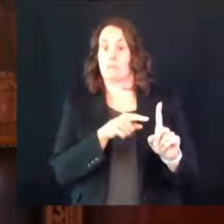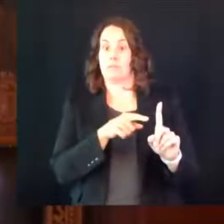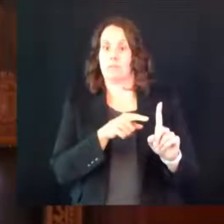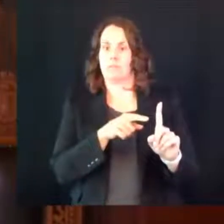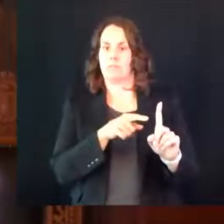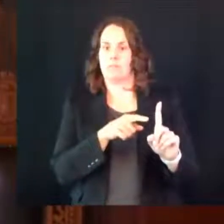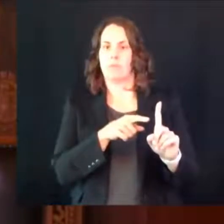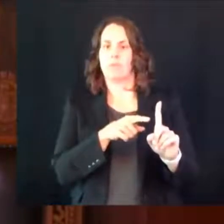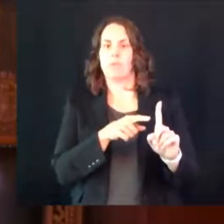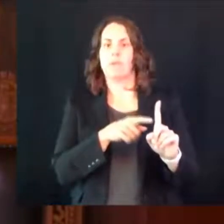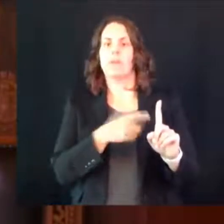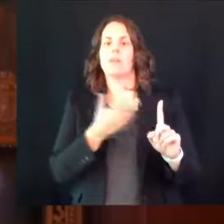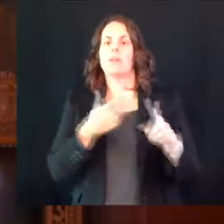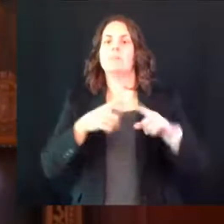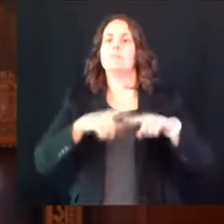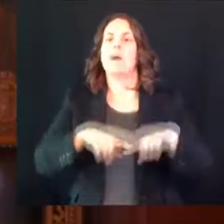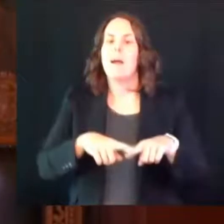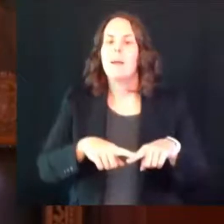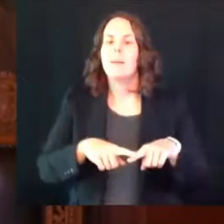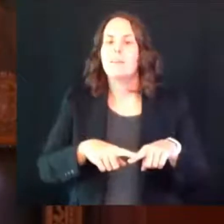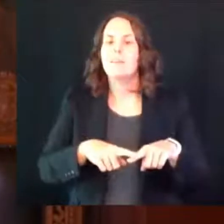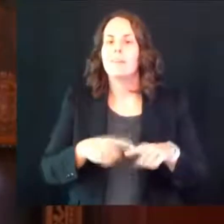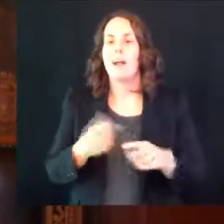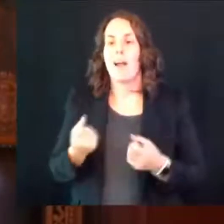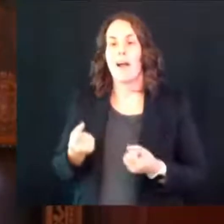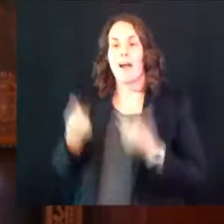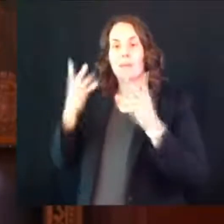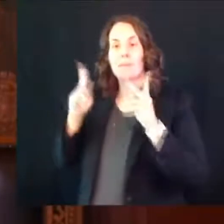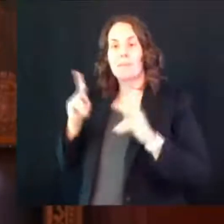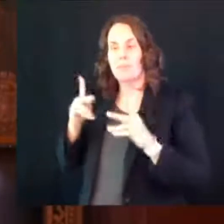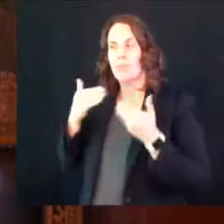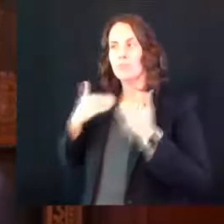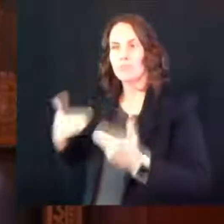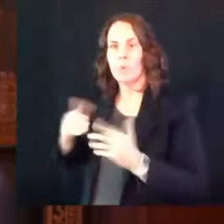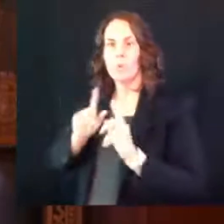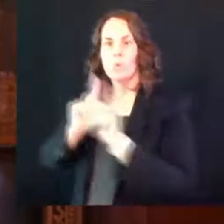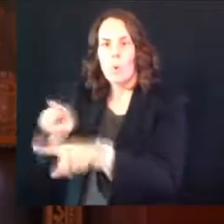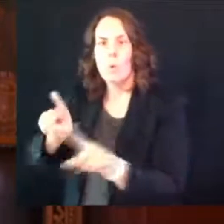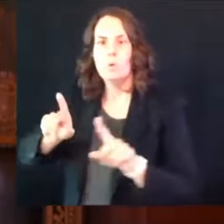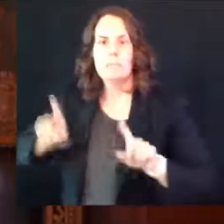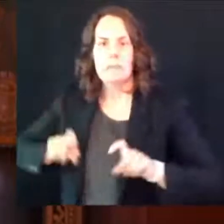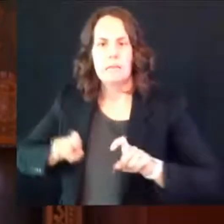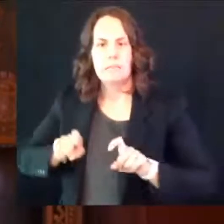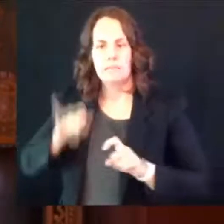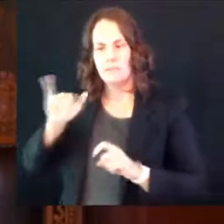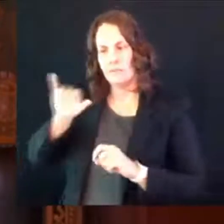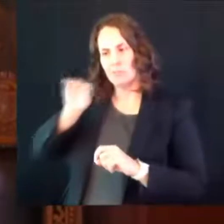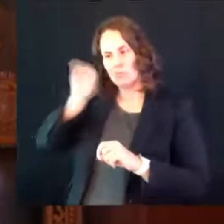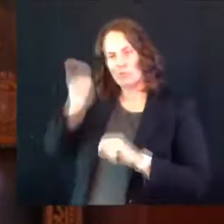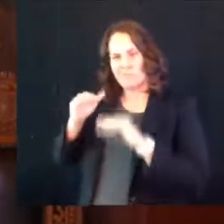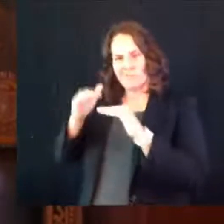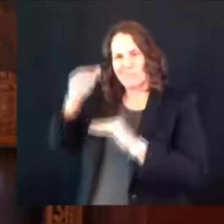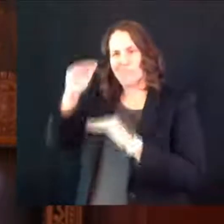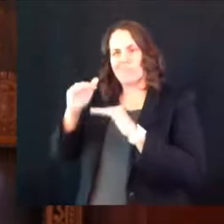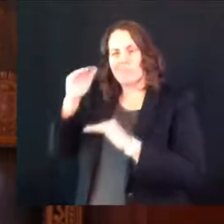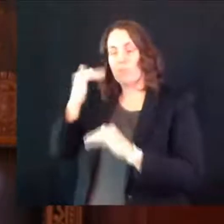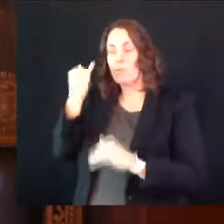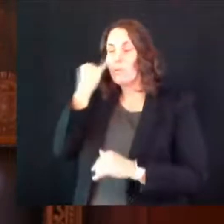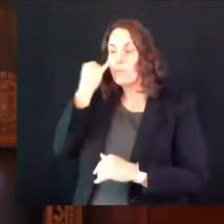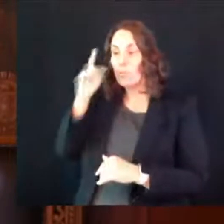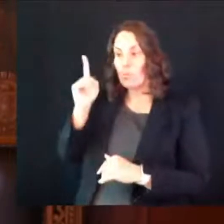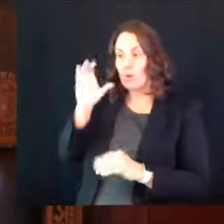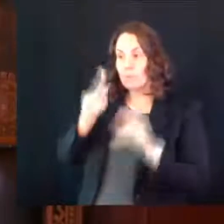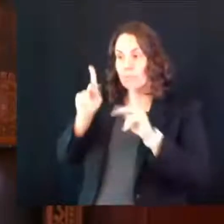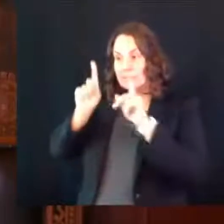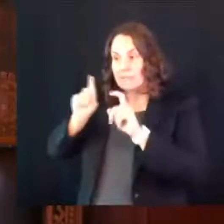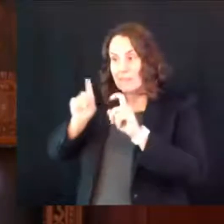many people get tested, is the testing availability, the ways that in which the health systems and community testing sites are set up to make